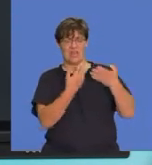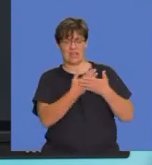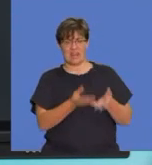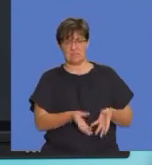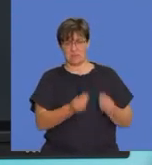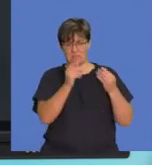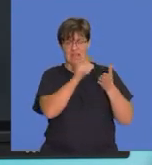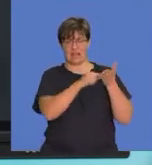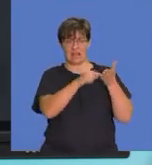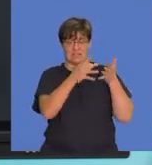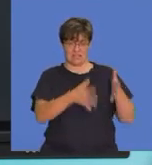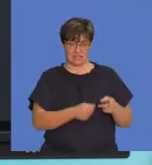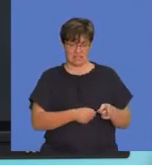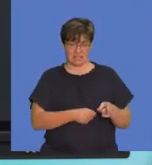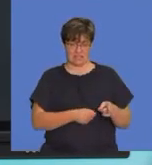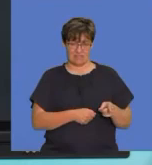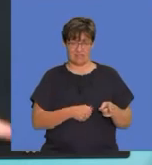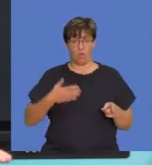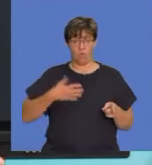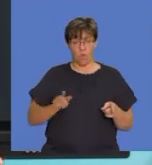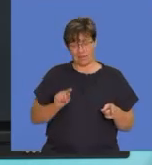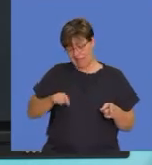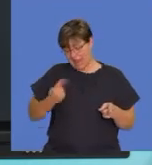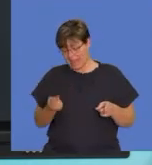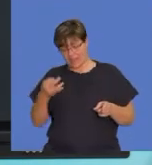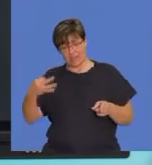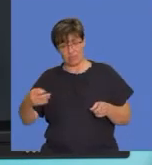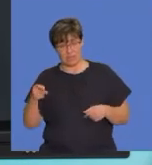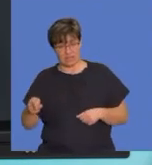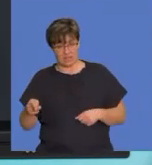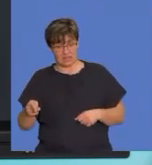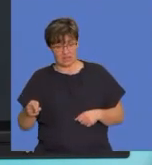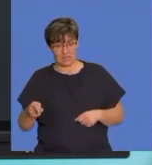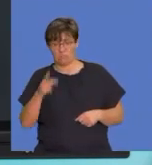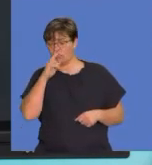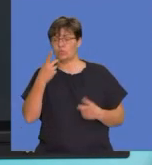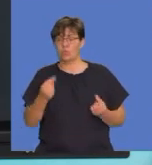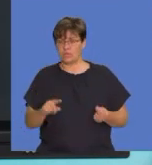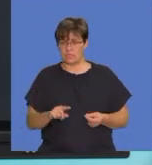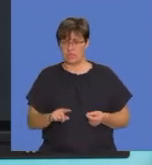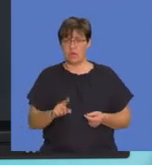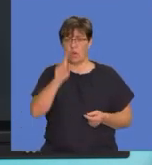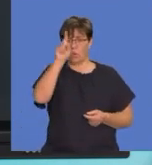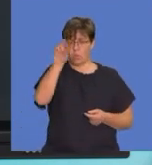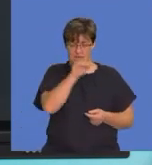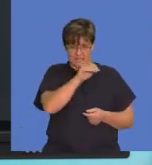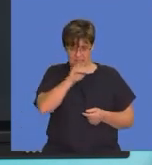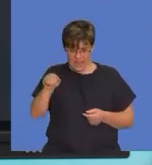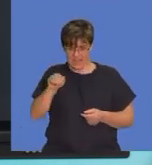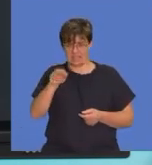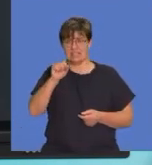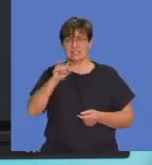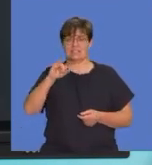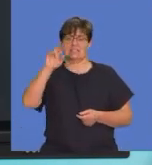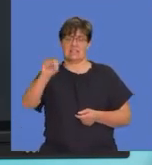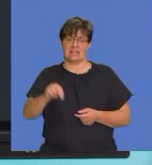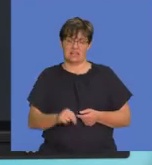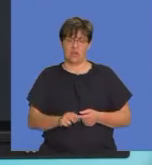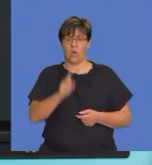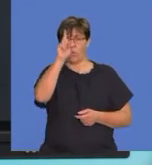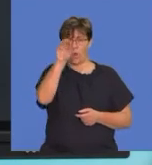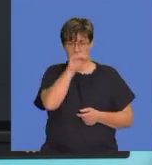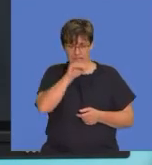the 3 ratios that we can have on the calculator. If I want to find the other 3, I will do what?